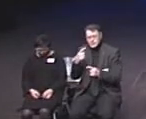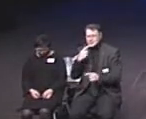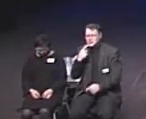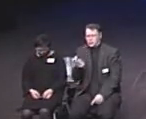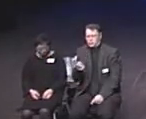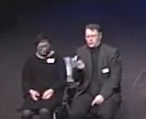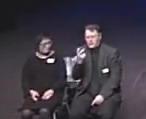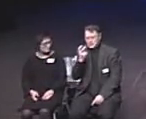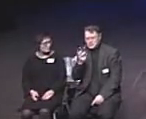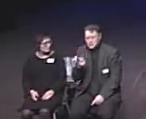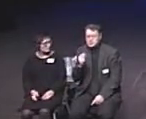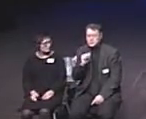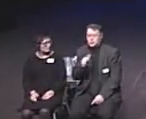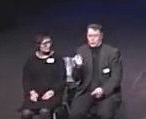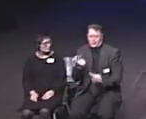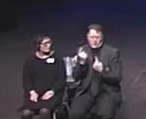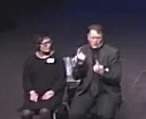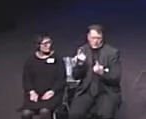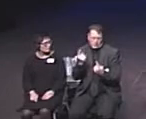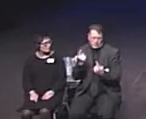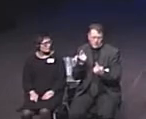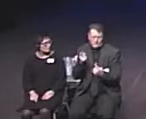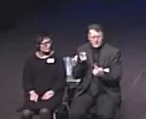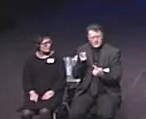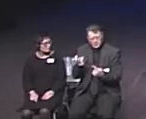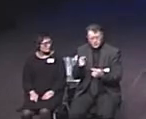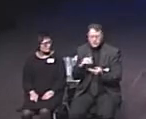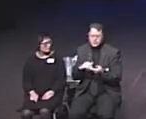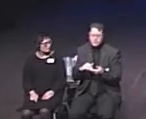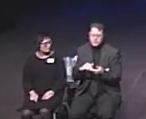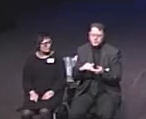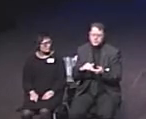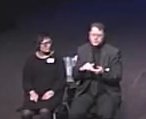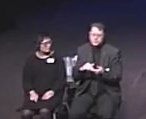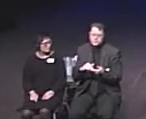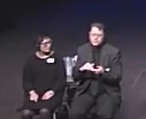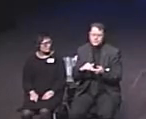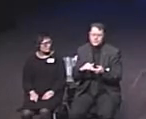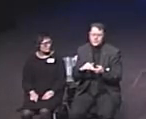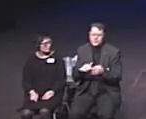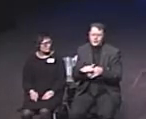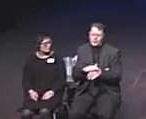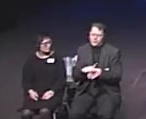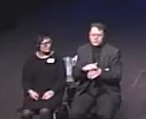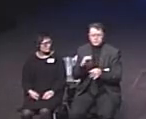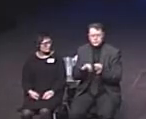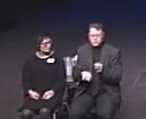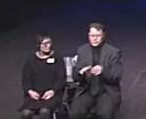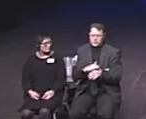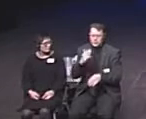say. And in all situations, I think that's a little useful information to many of us.